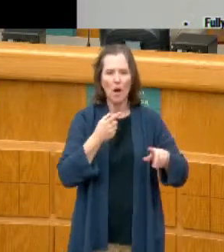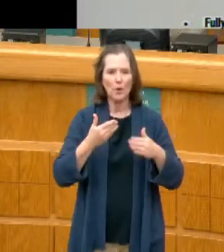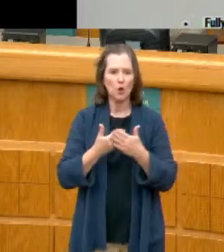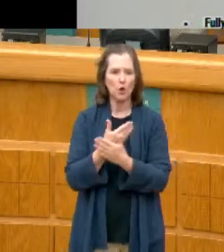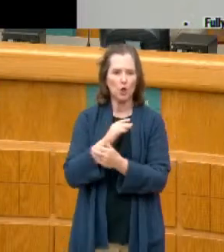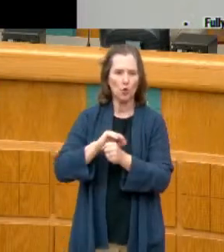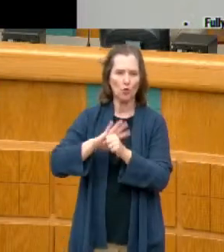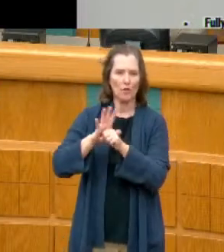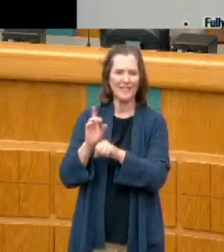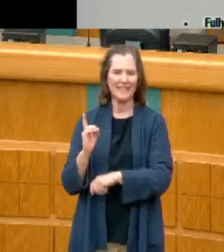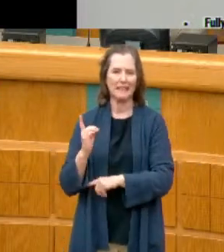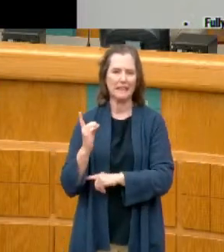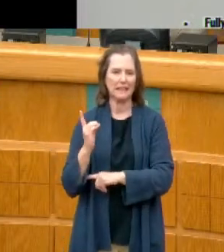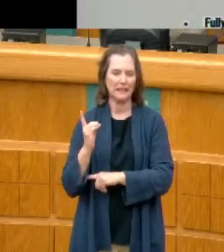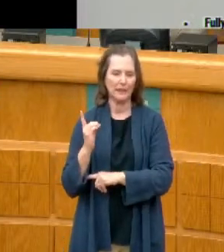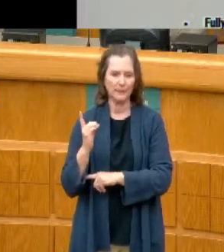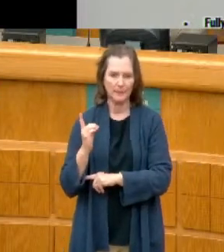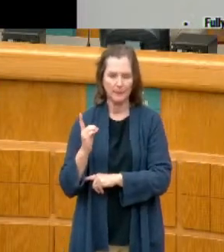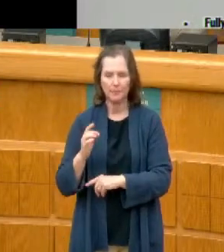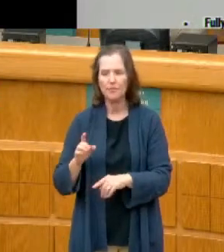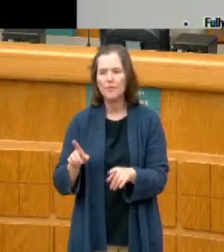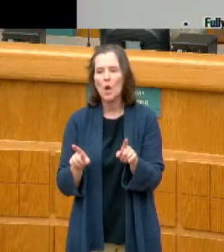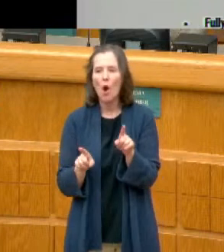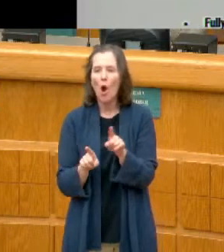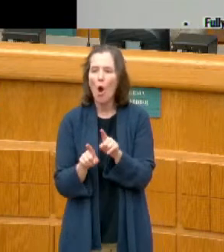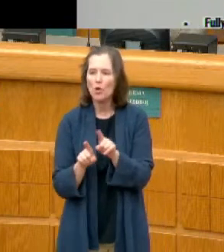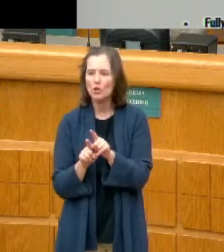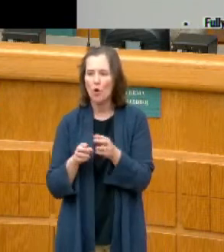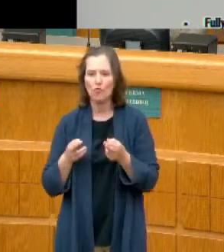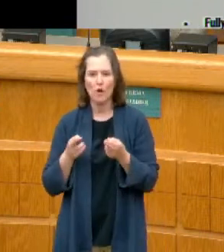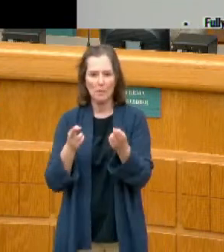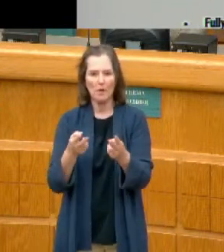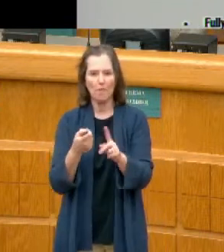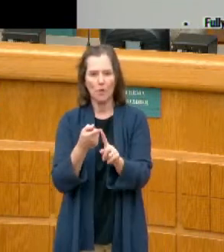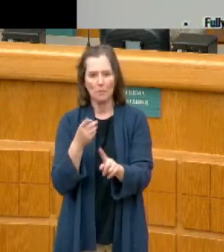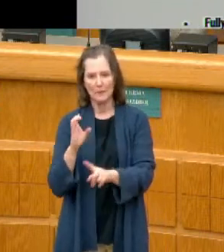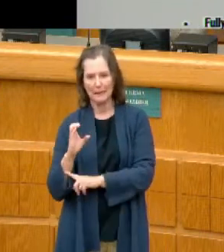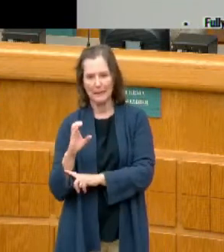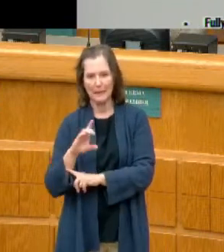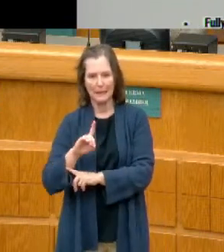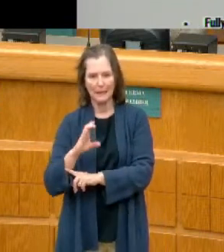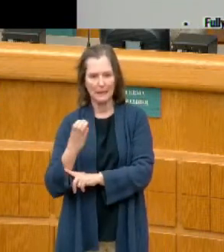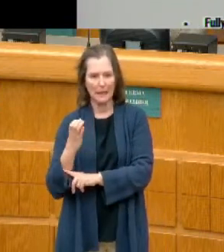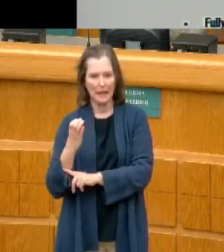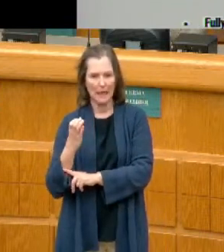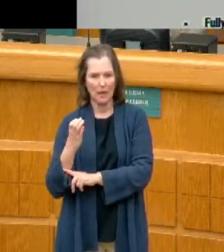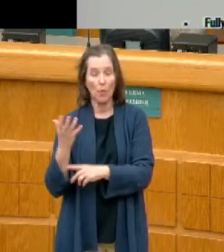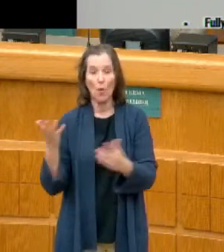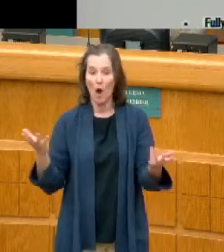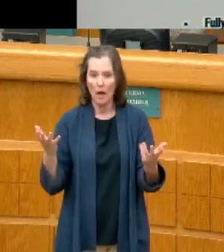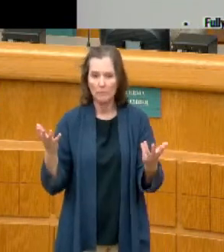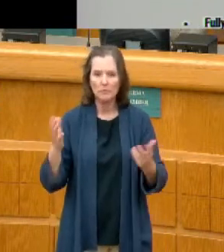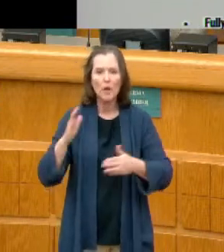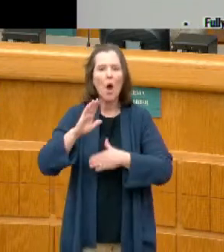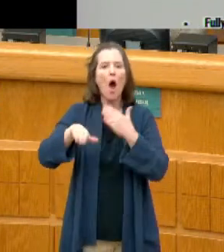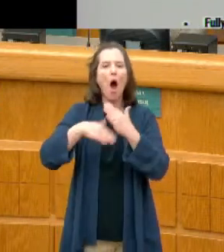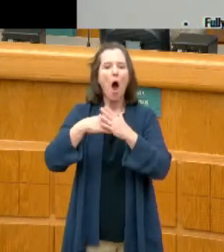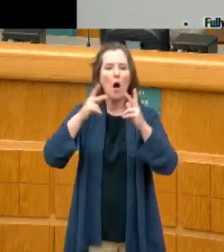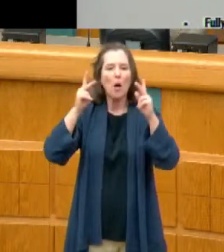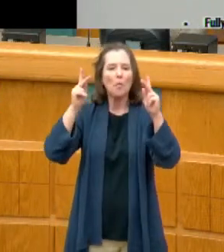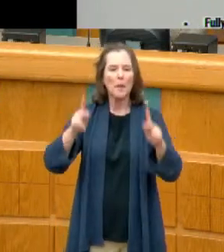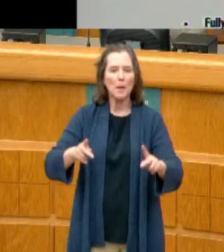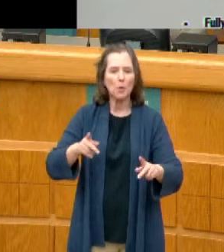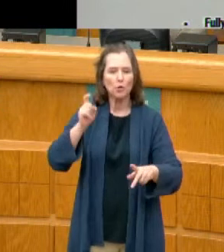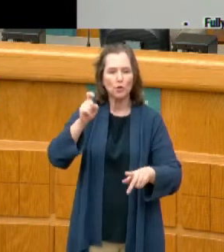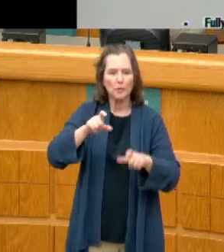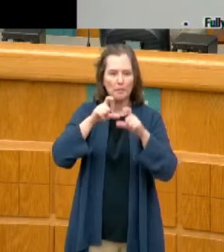addition to that, CDC also recommends that all people should wear masks in any public